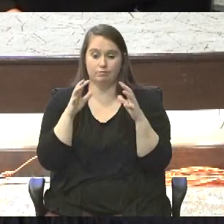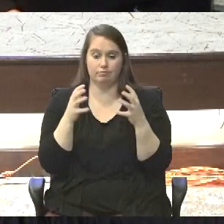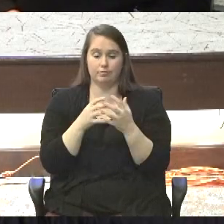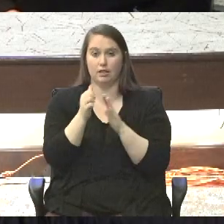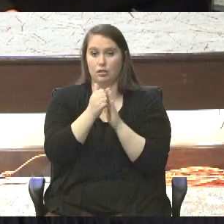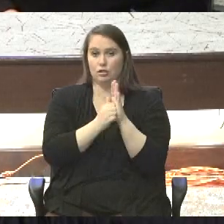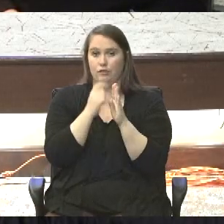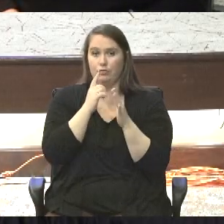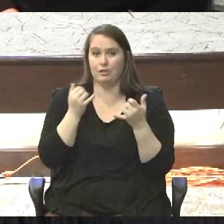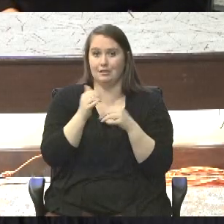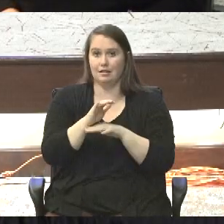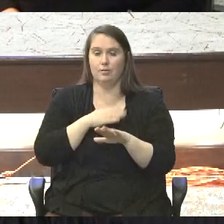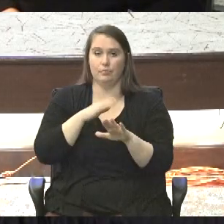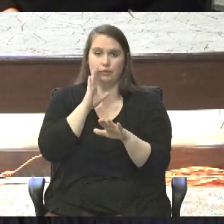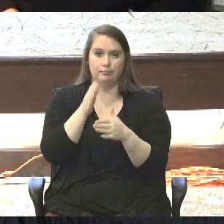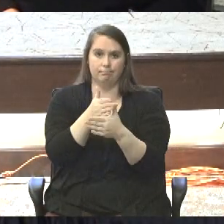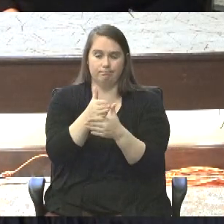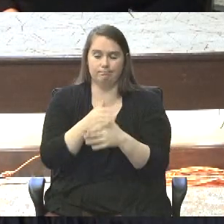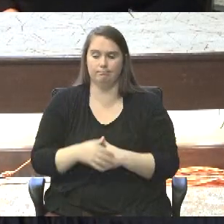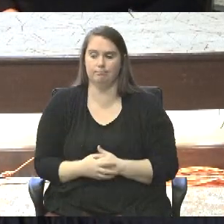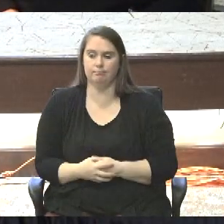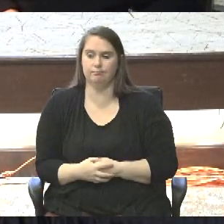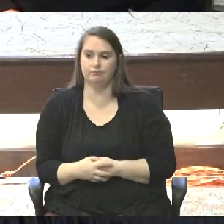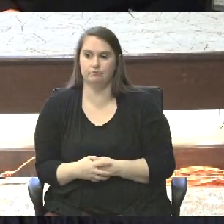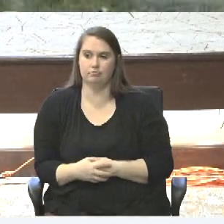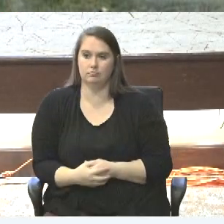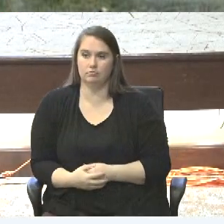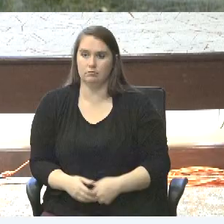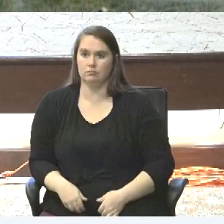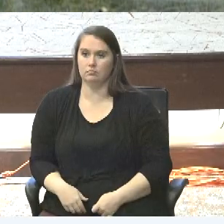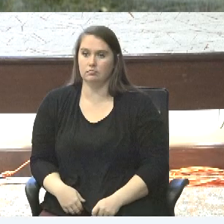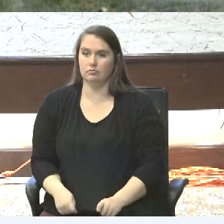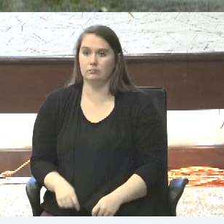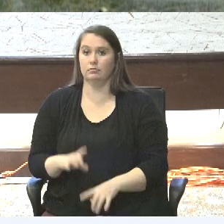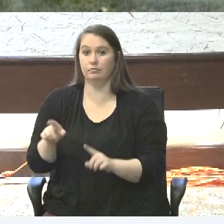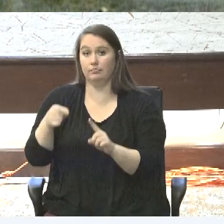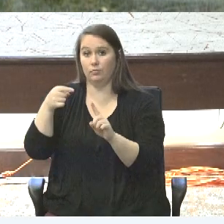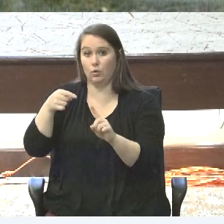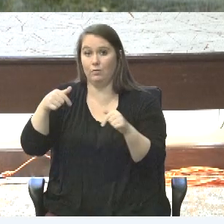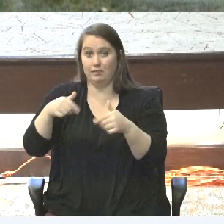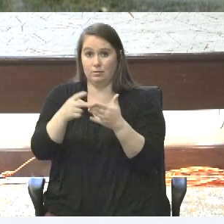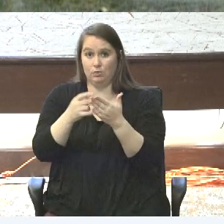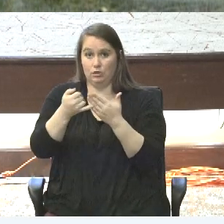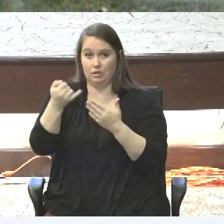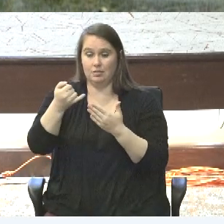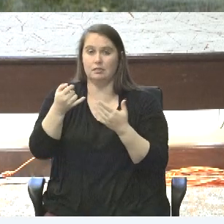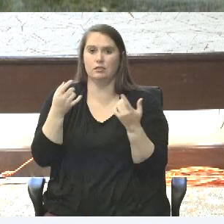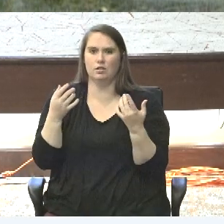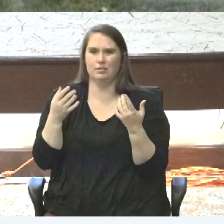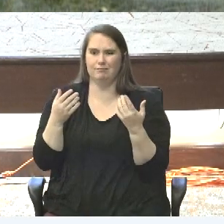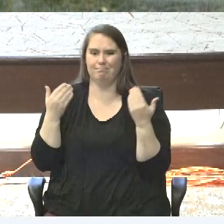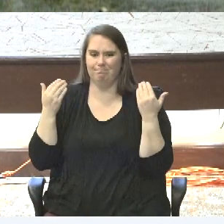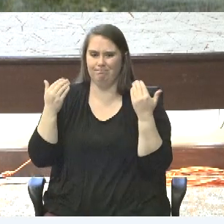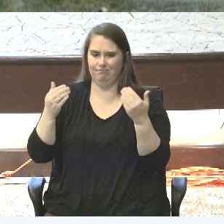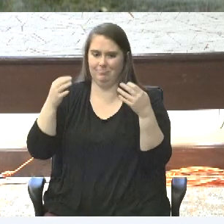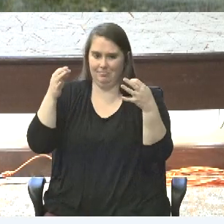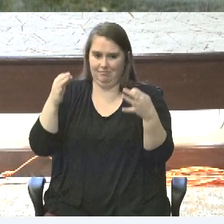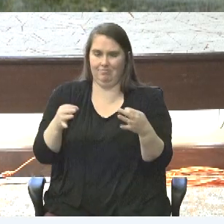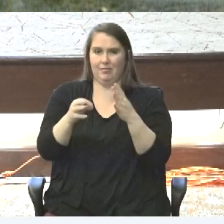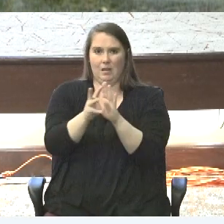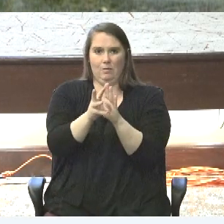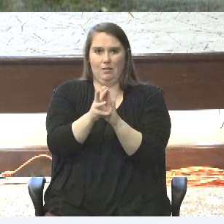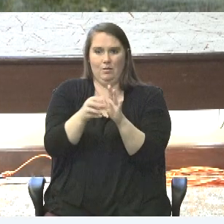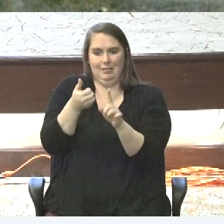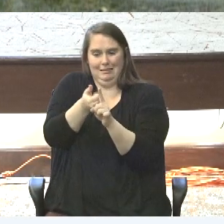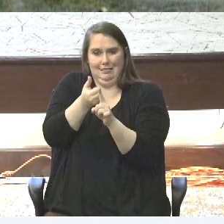agenda is for today's presentation. Thanks, Monica. The goal of this project is to redefine and enhance Waco's identity as